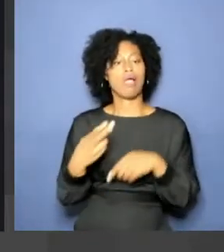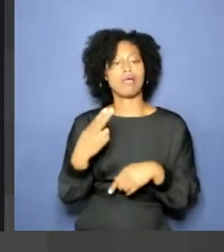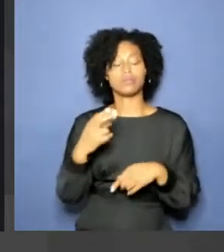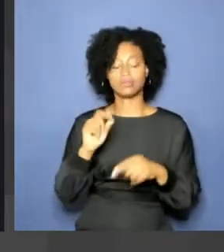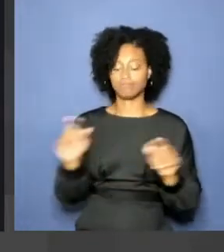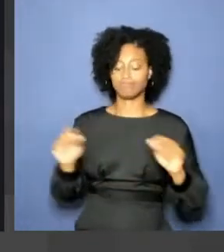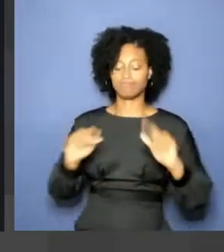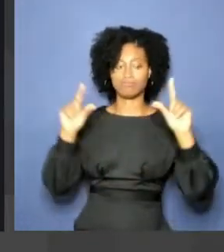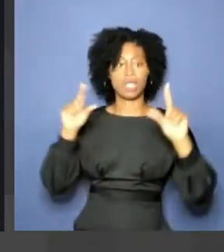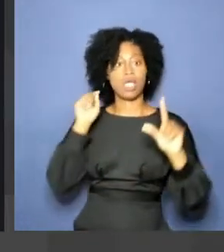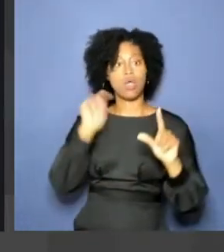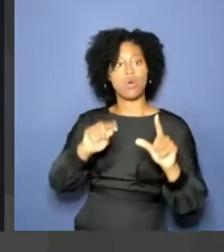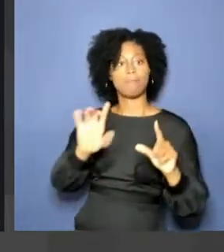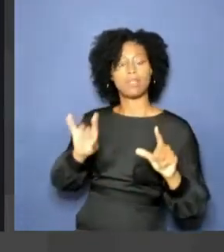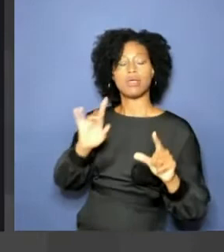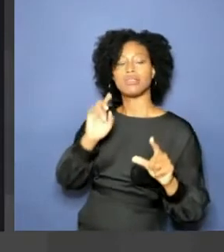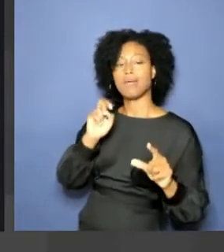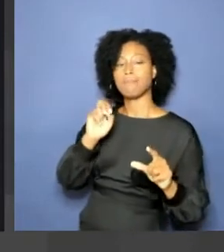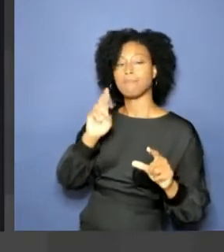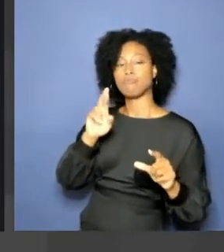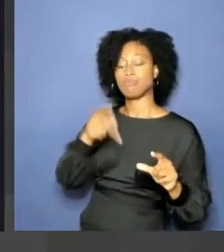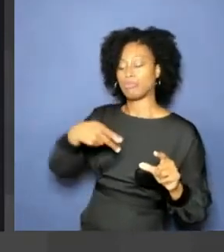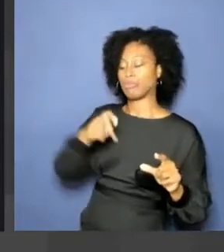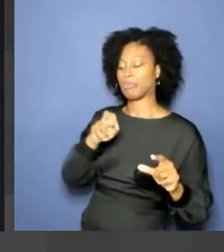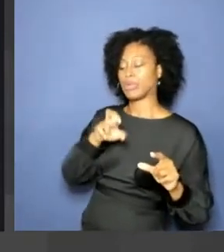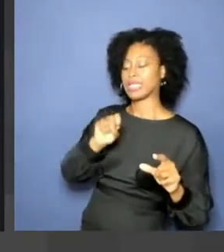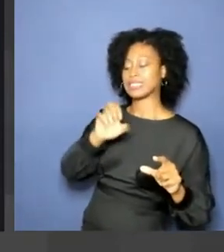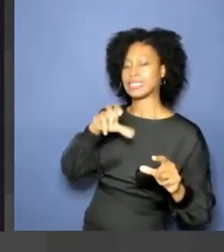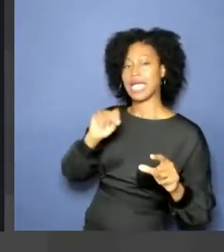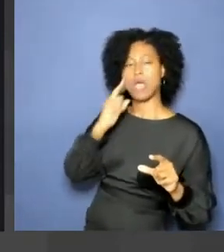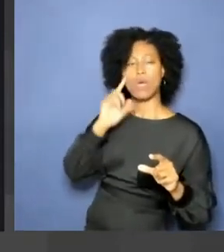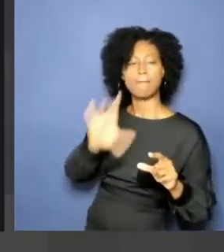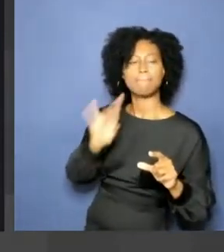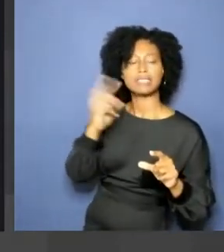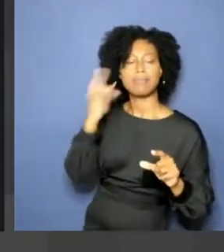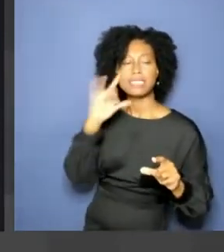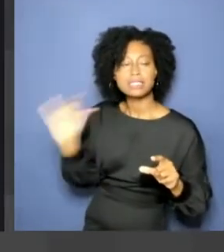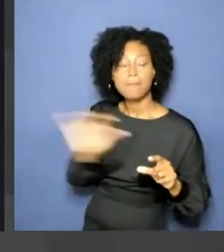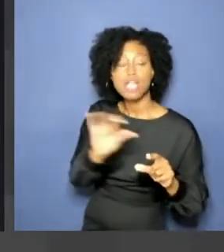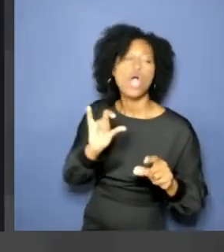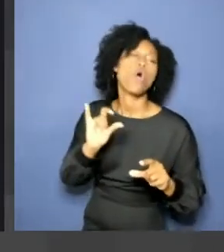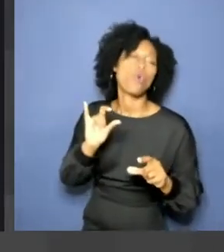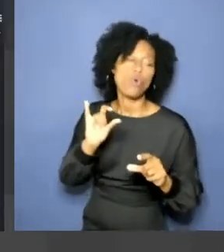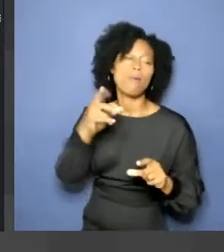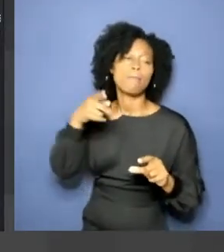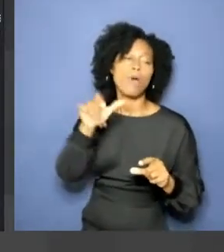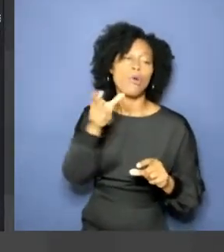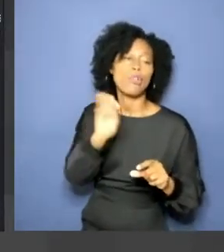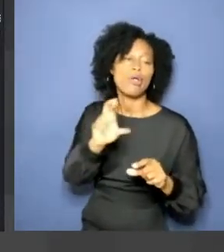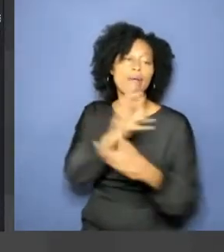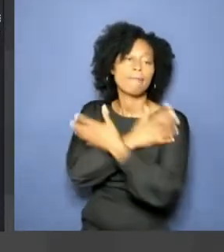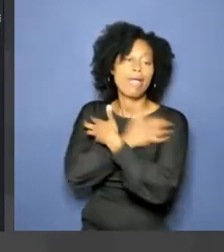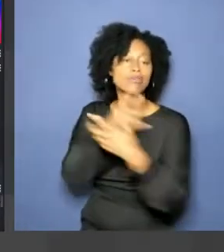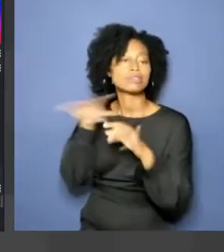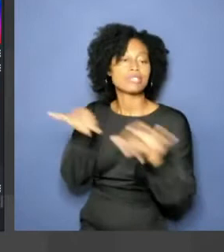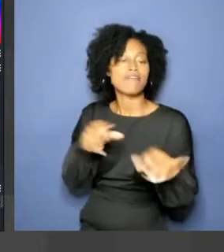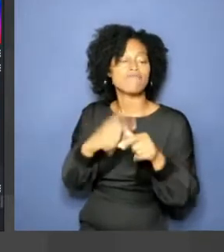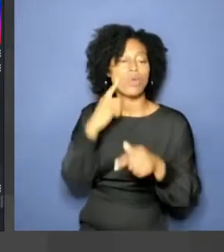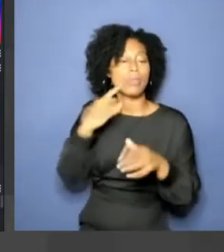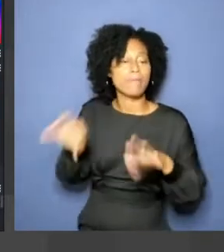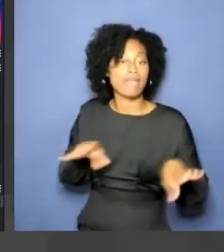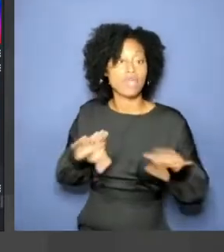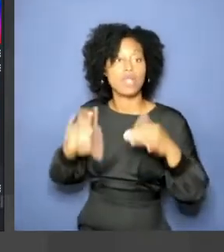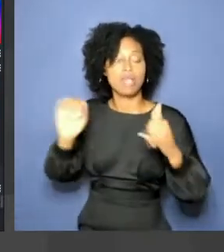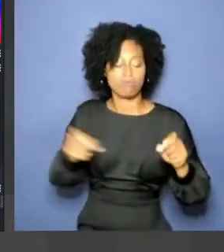preset that looks similar to the grizzly, like this polar bear, and I'll use the same for the behavior. Okay, now the add-on is created